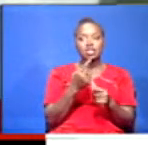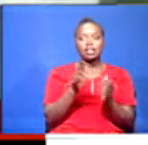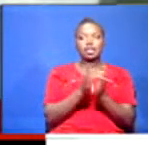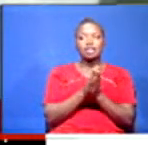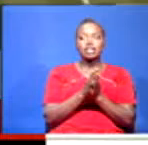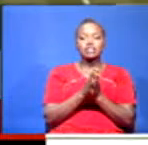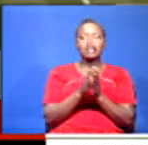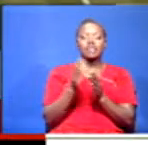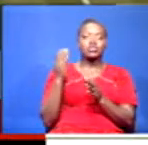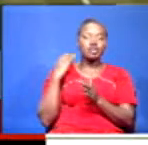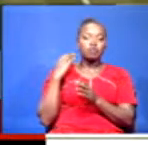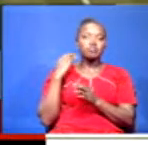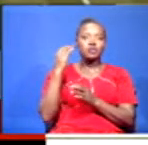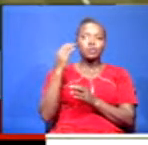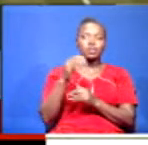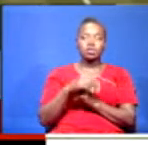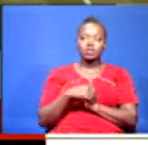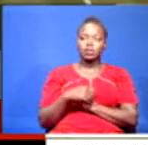champion.